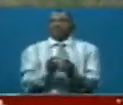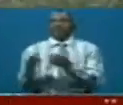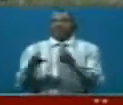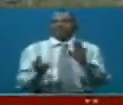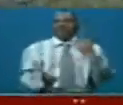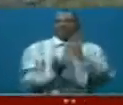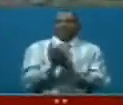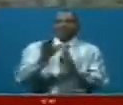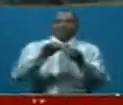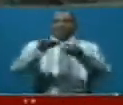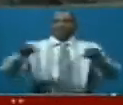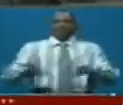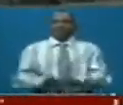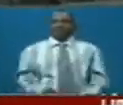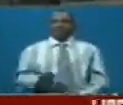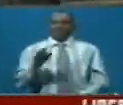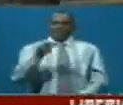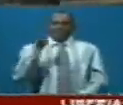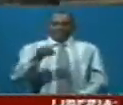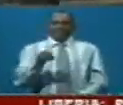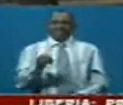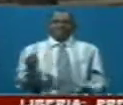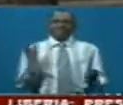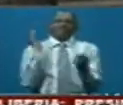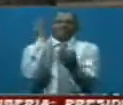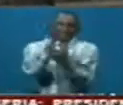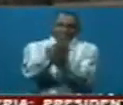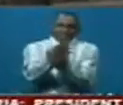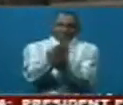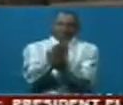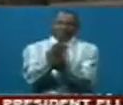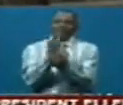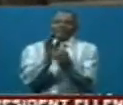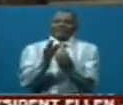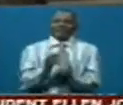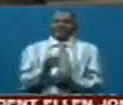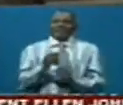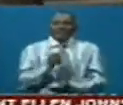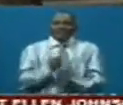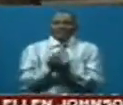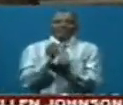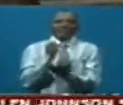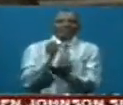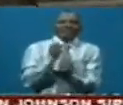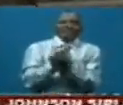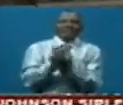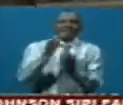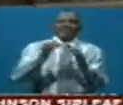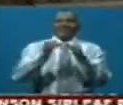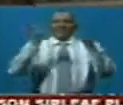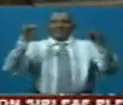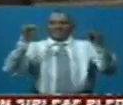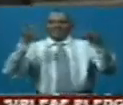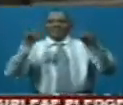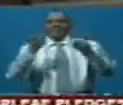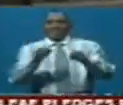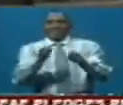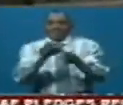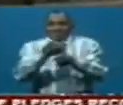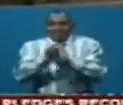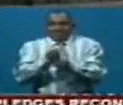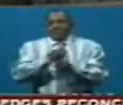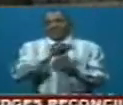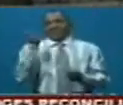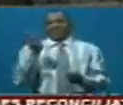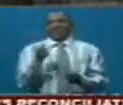to develop the site. We need a major intervention at that place to actually get to the level where we can get the